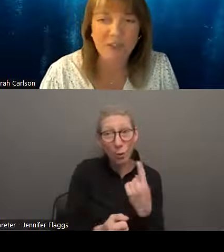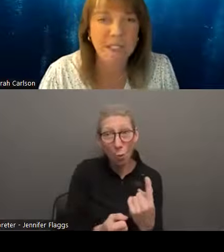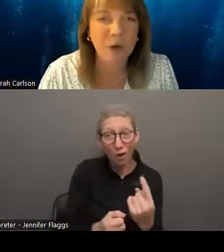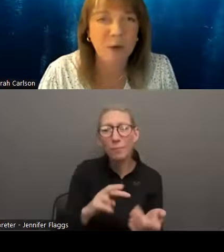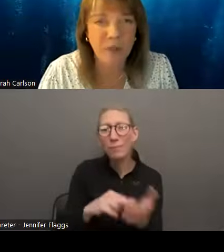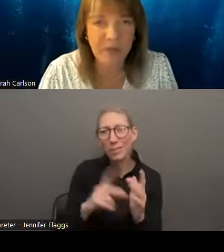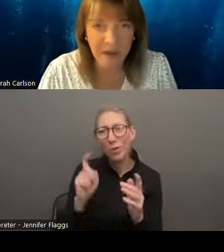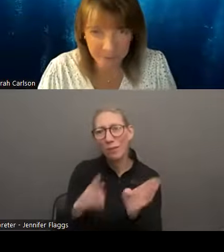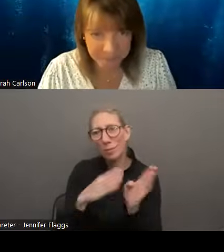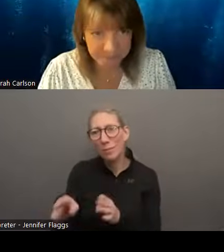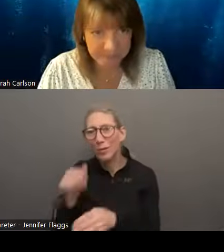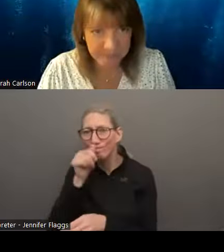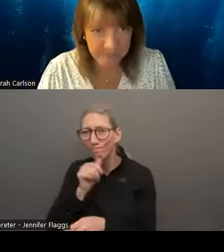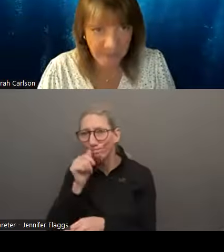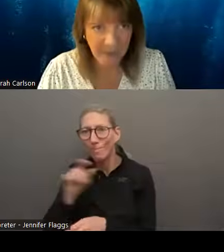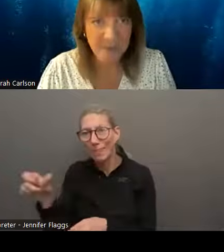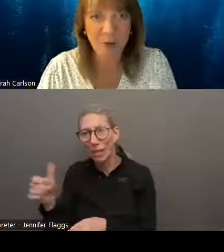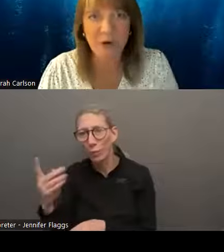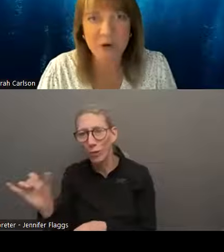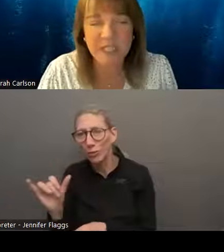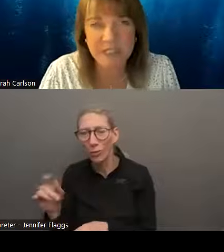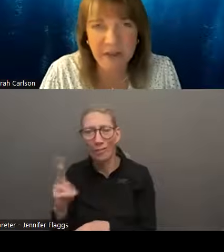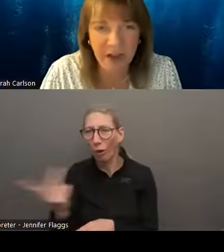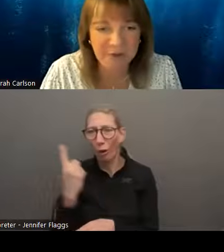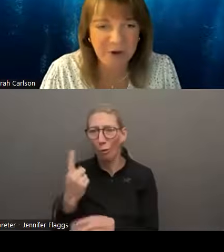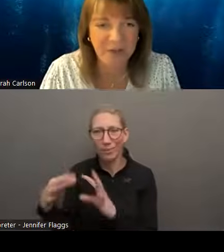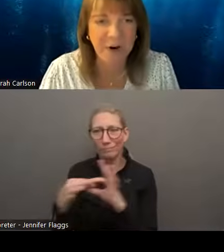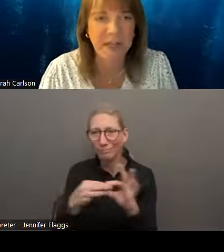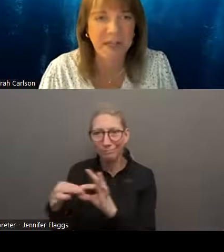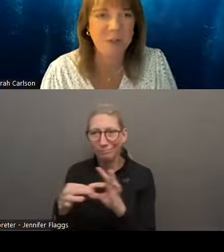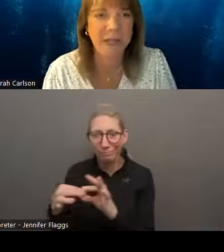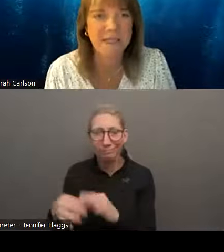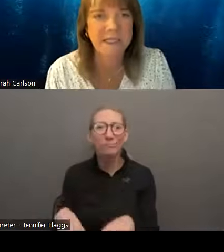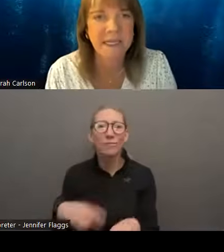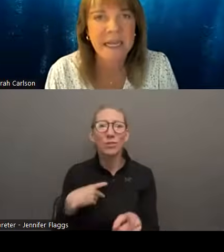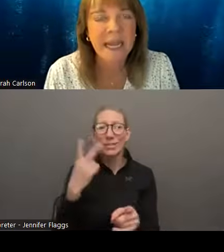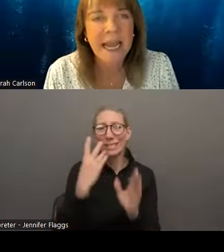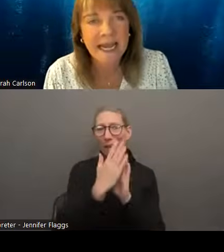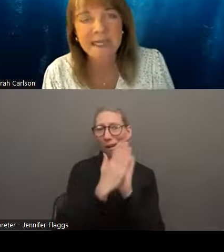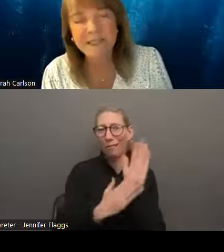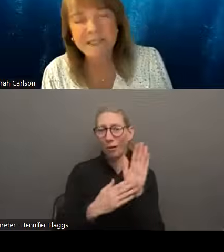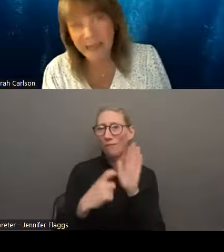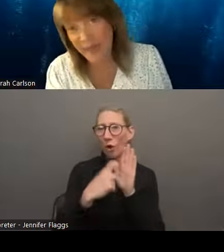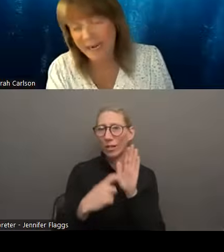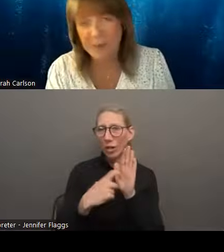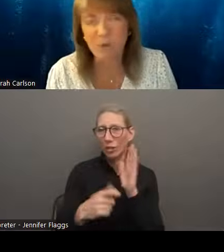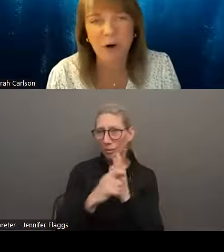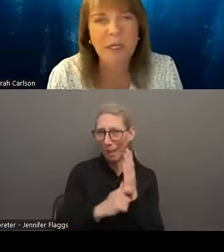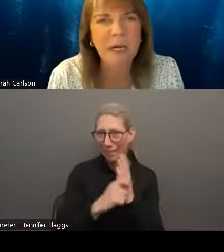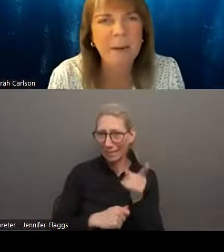prepared to deal with the other. So here you see us on the cover of Archaeology magazine, and